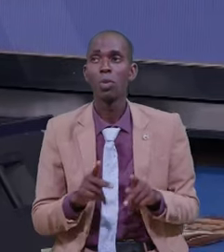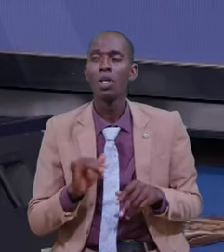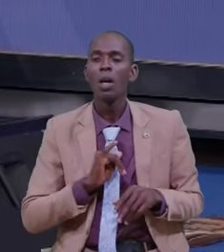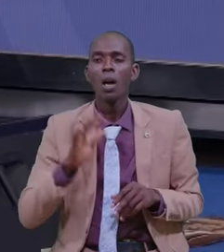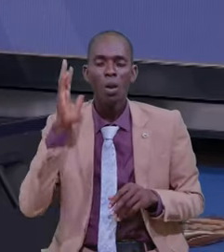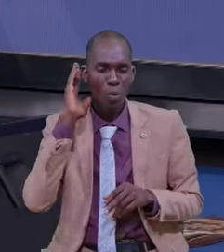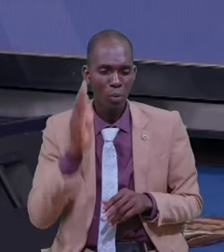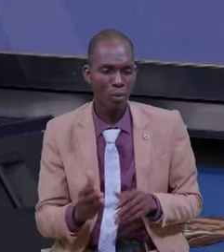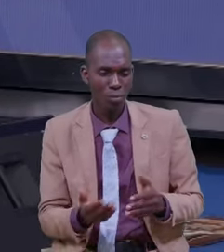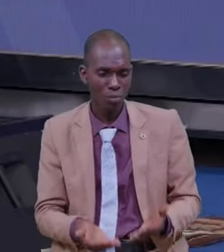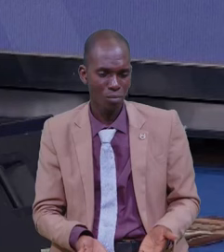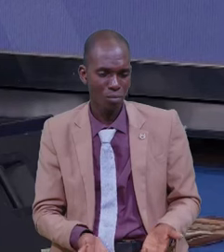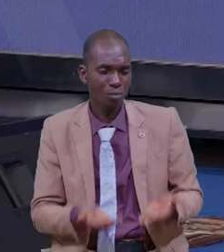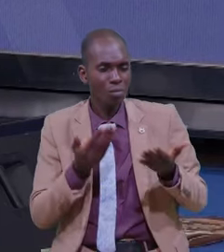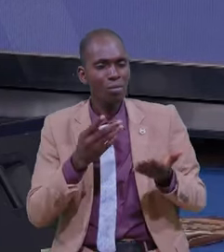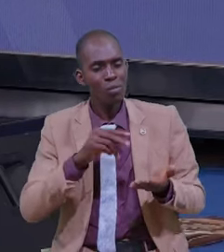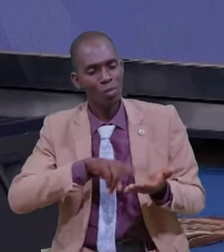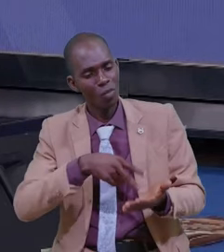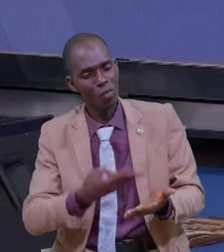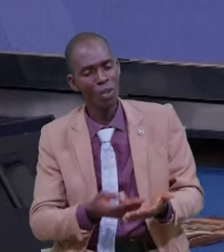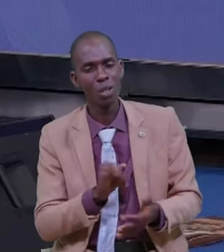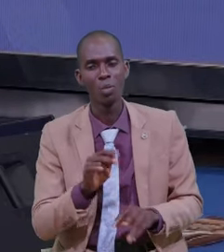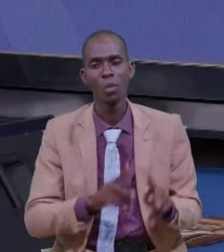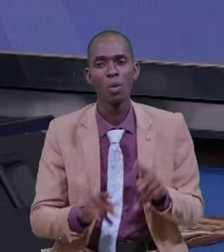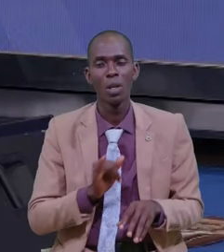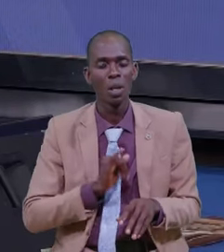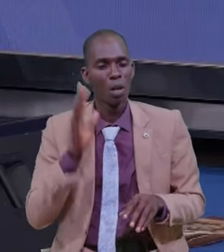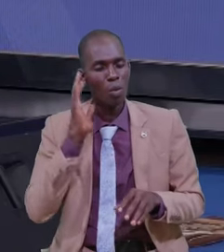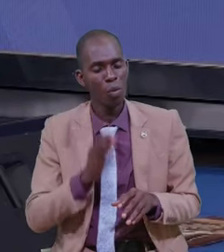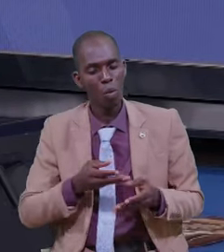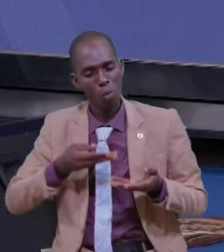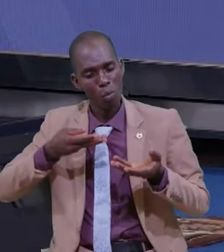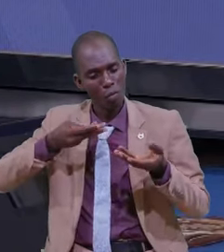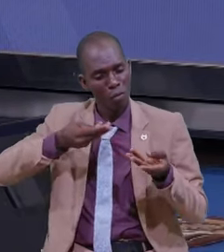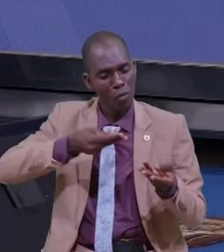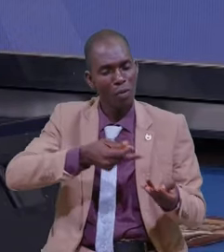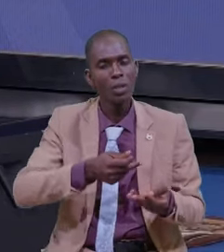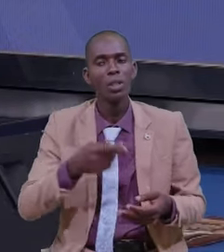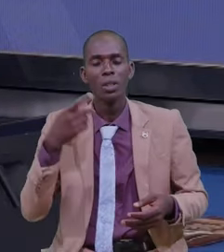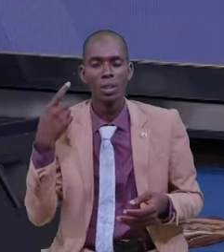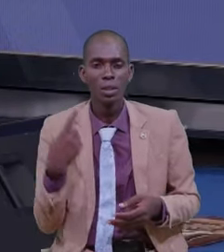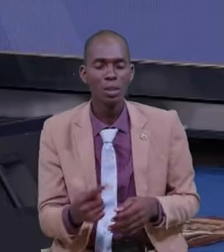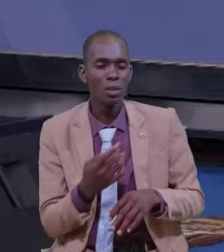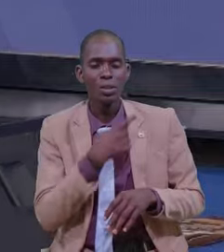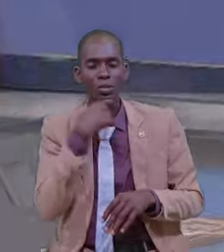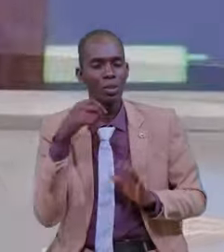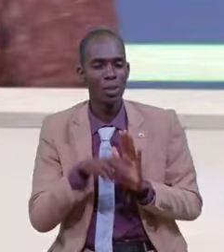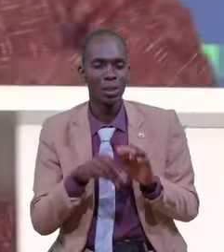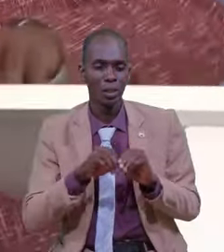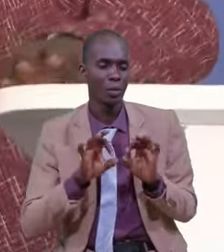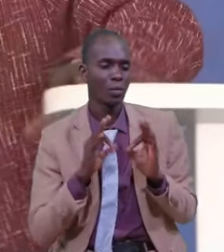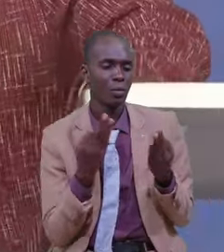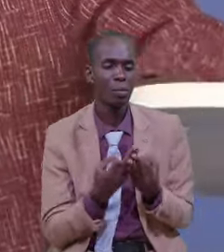the downtrodden. I will water the deserts in families. I will provide for